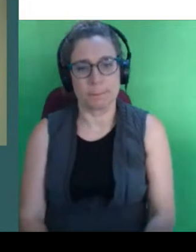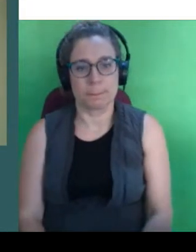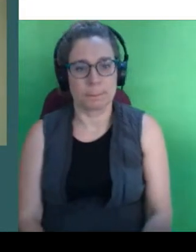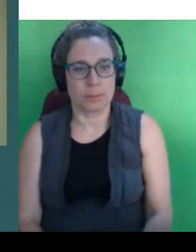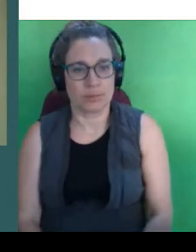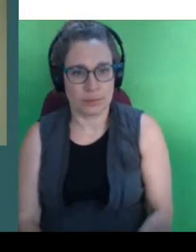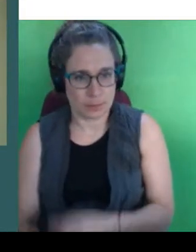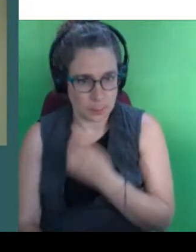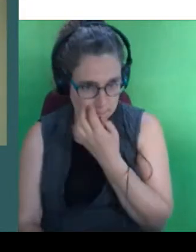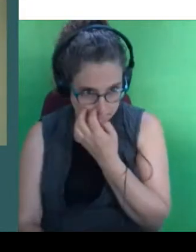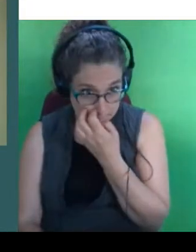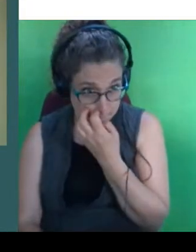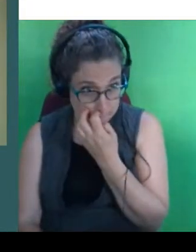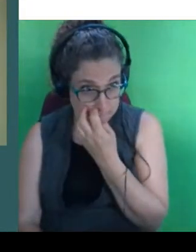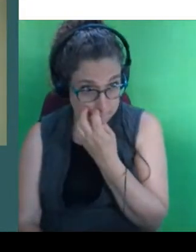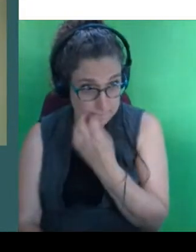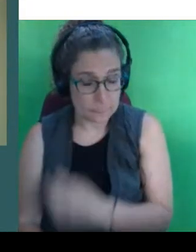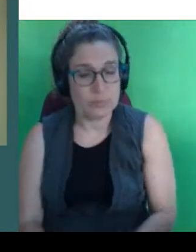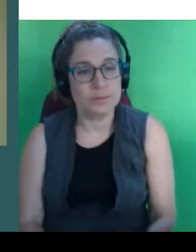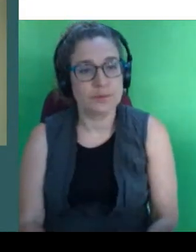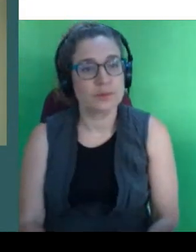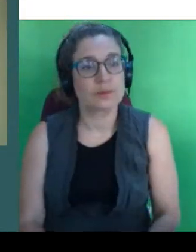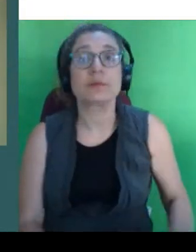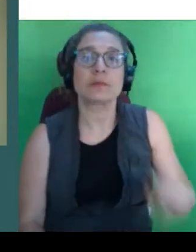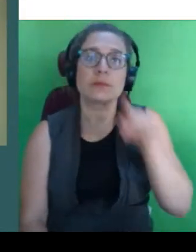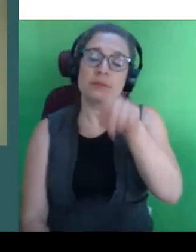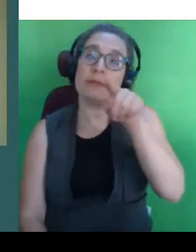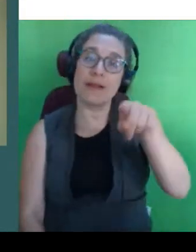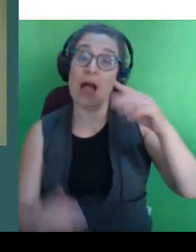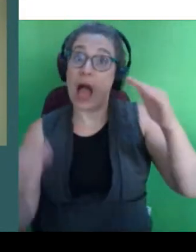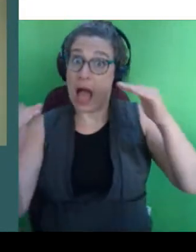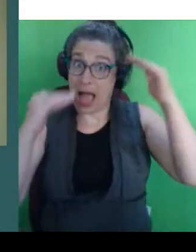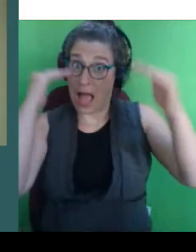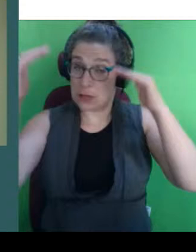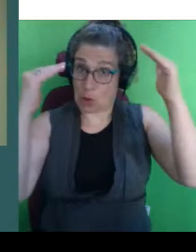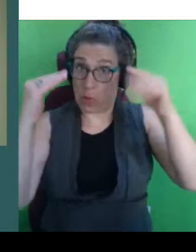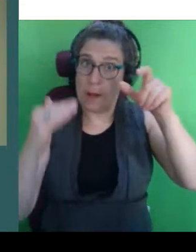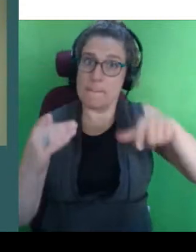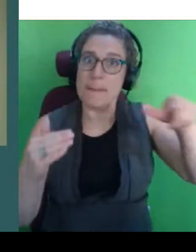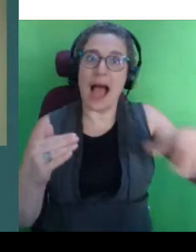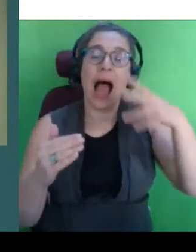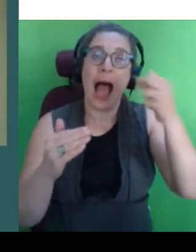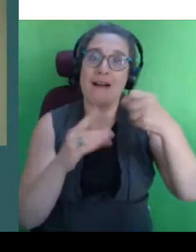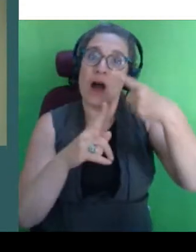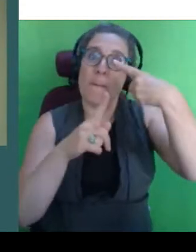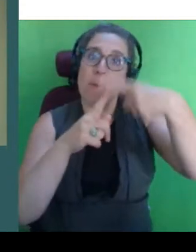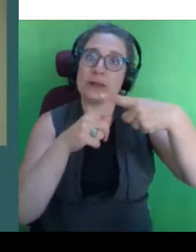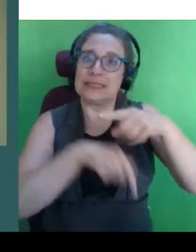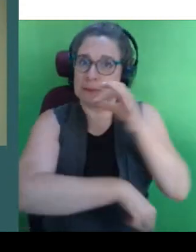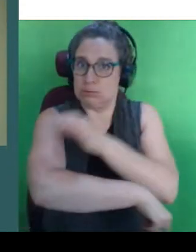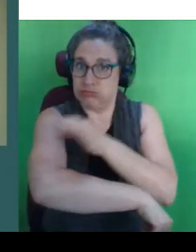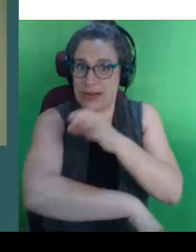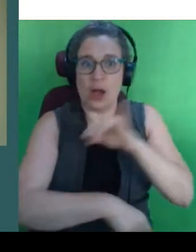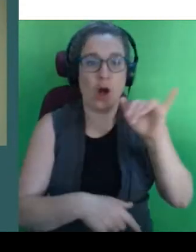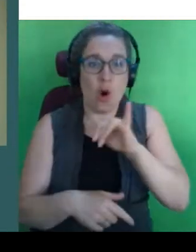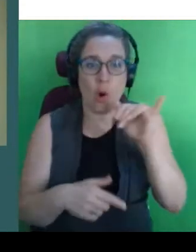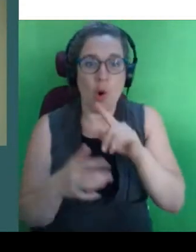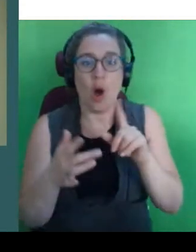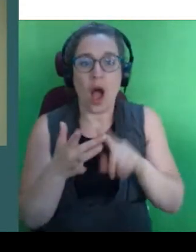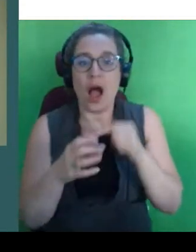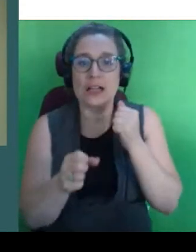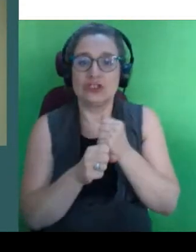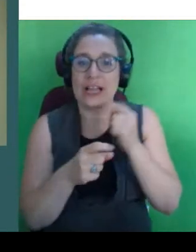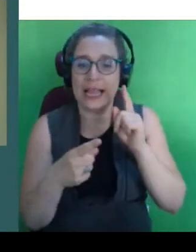If an adult patient has a positive skin prick test or IgE of 100 for house dust mite, but